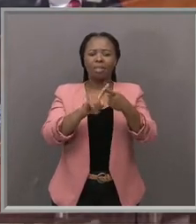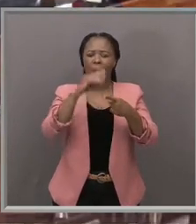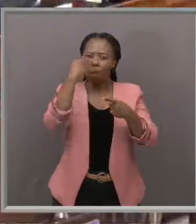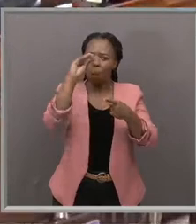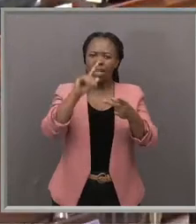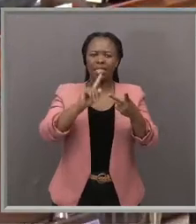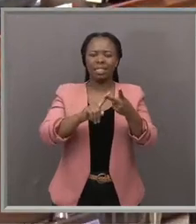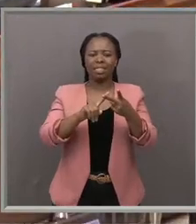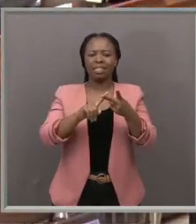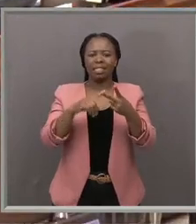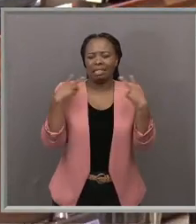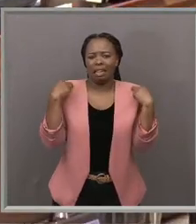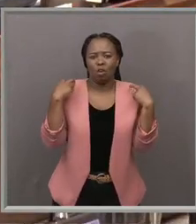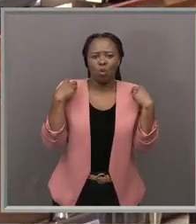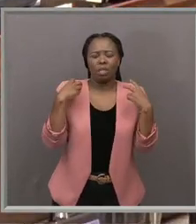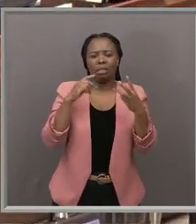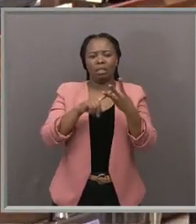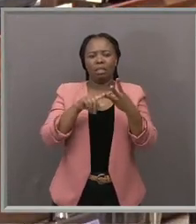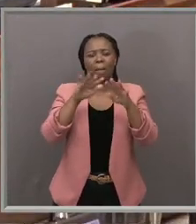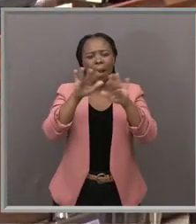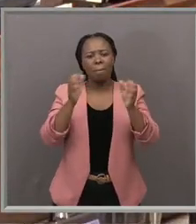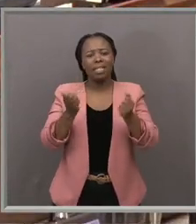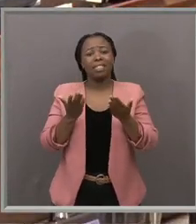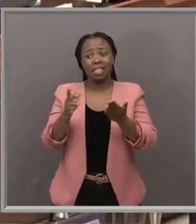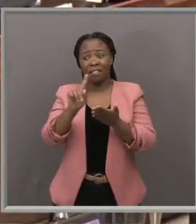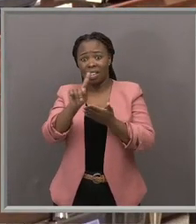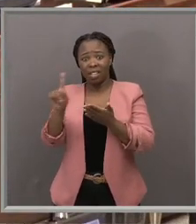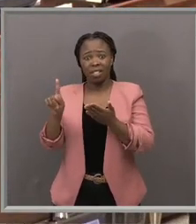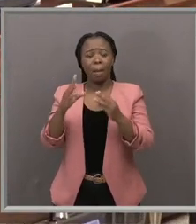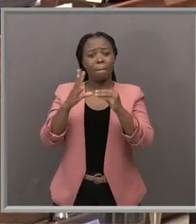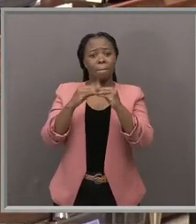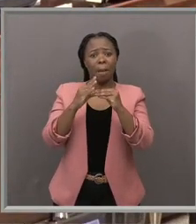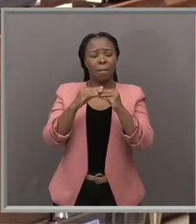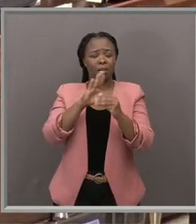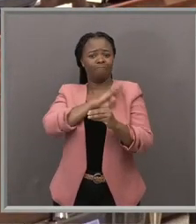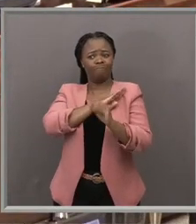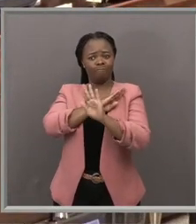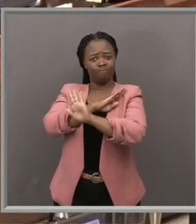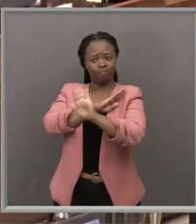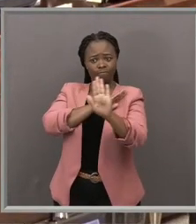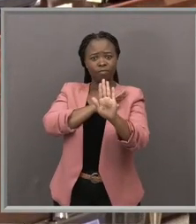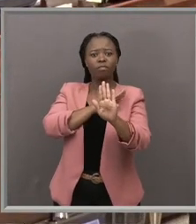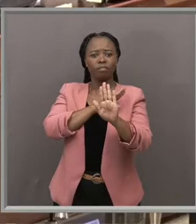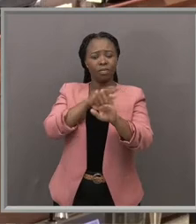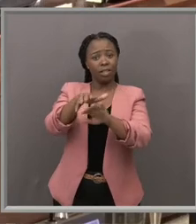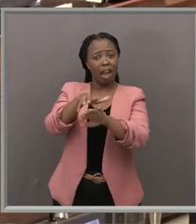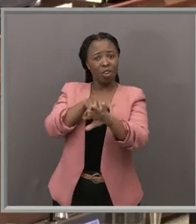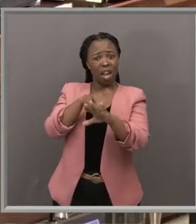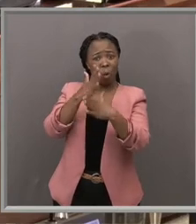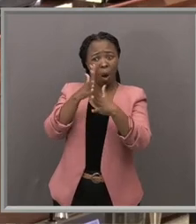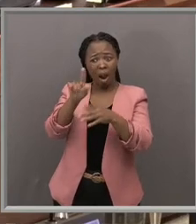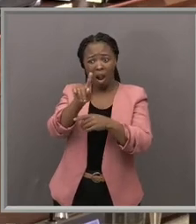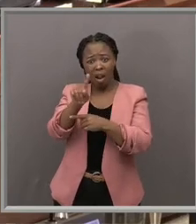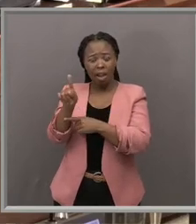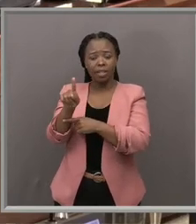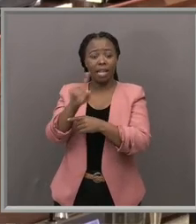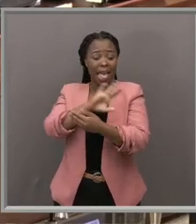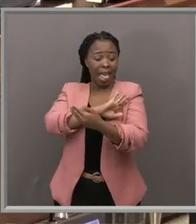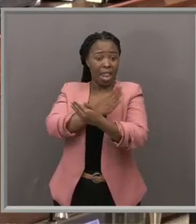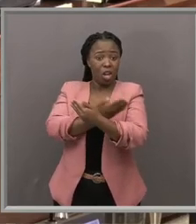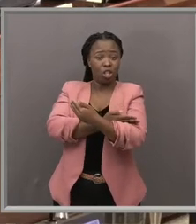security officers, public servants, members of the military, agricultural workers, energy